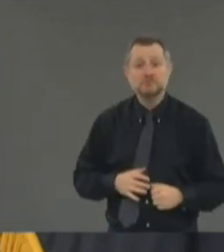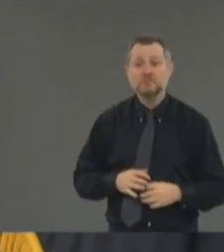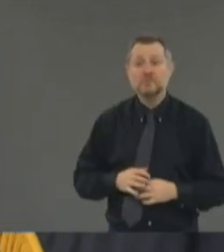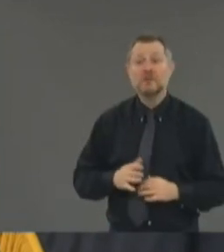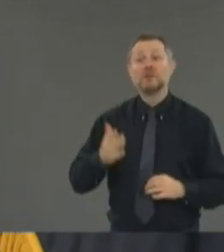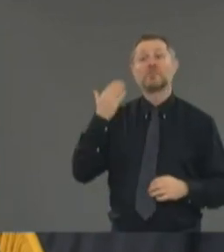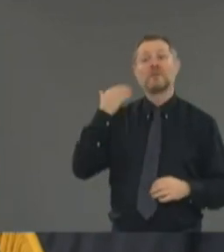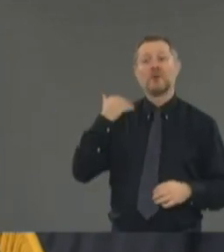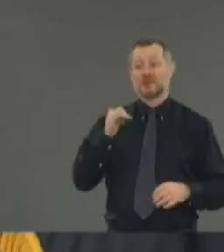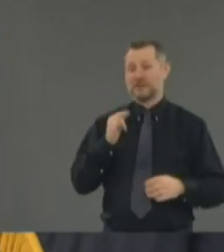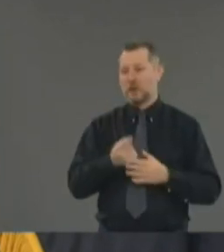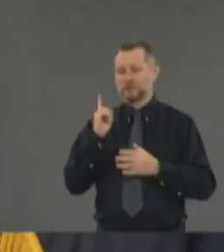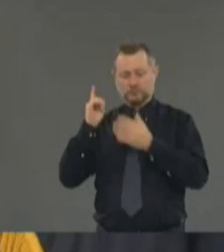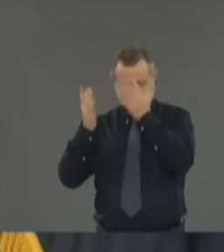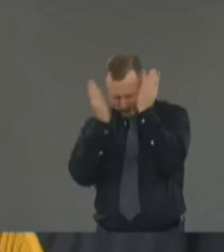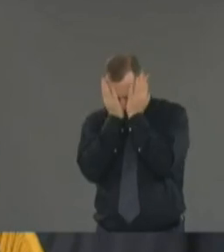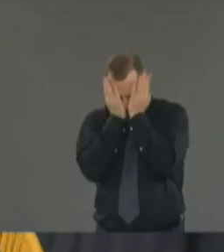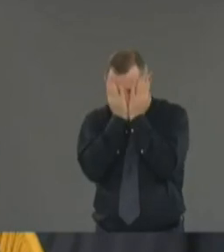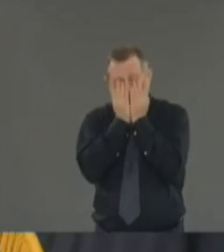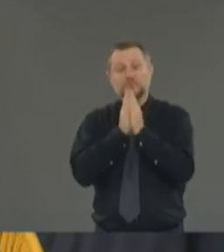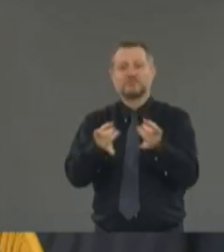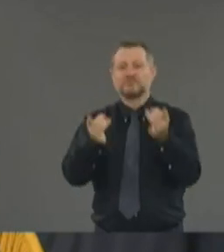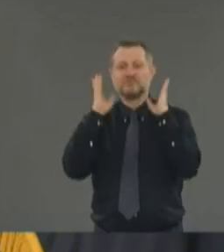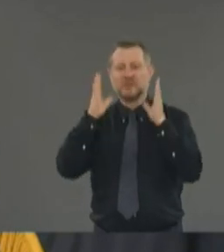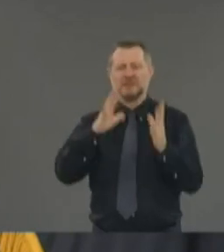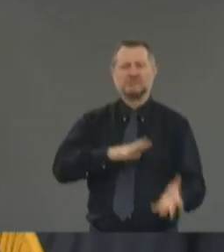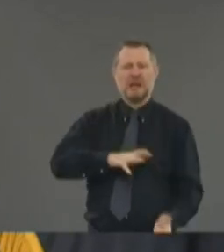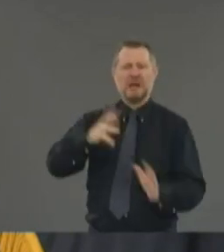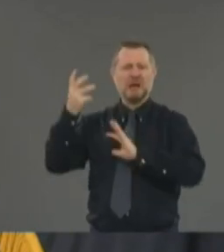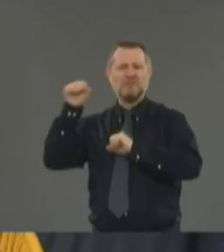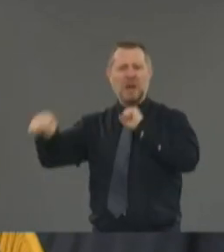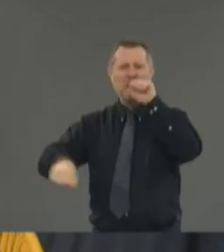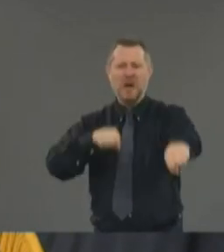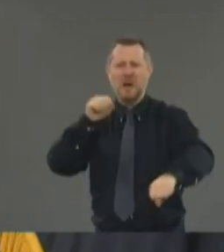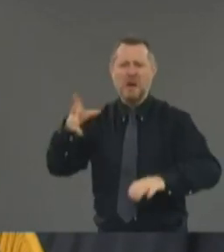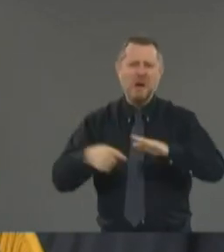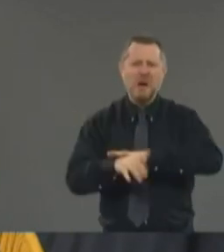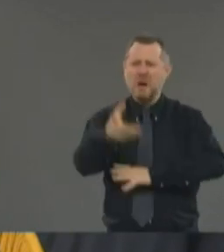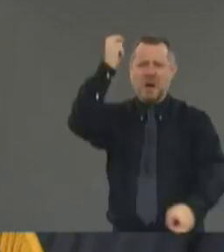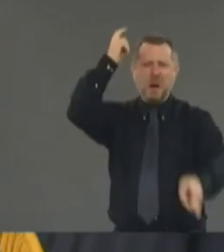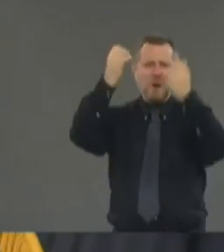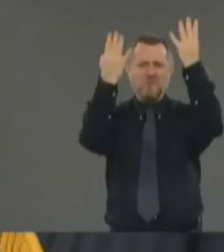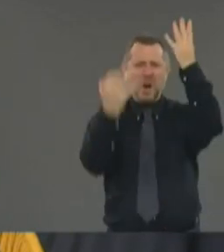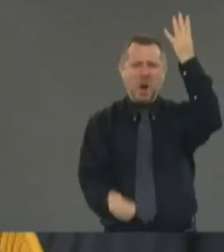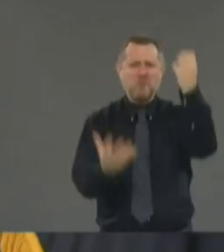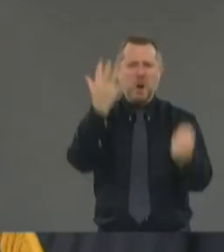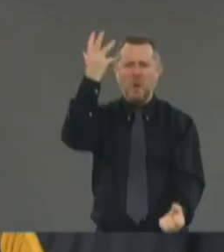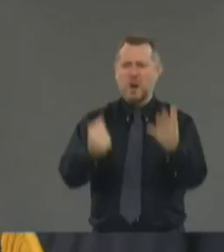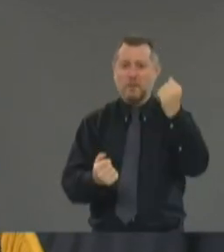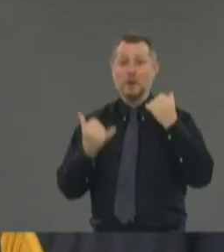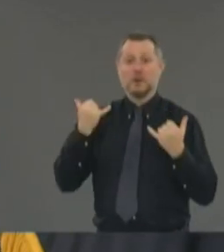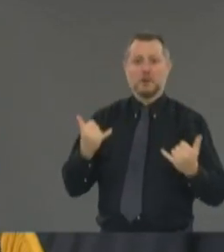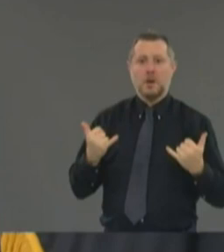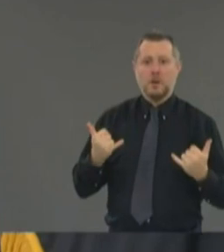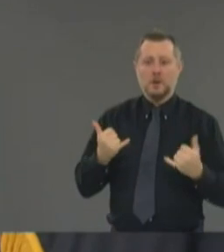chaos. On the edge of chaos. And now you have